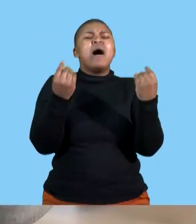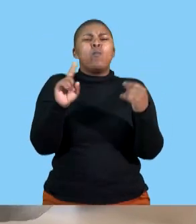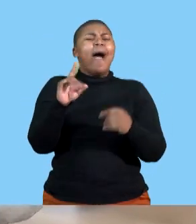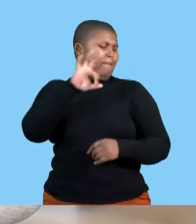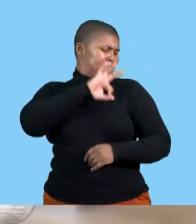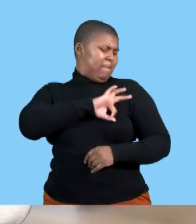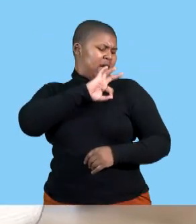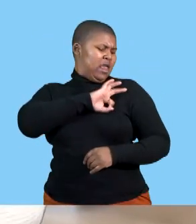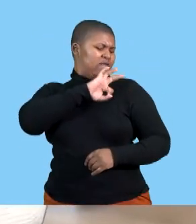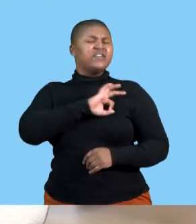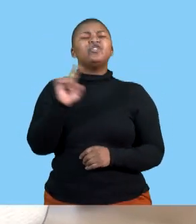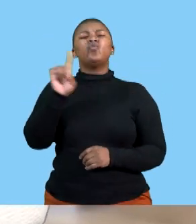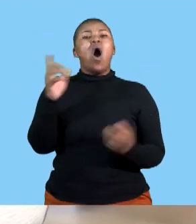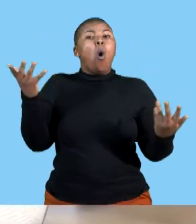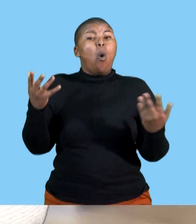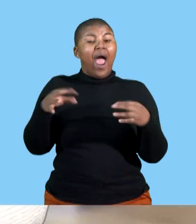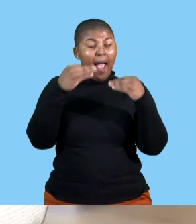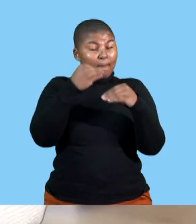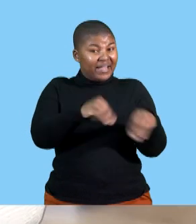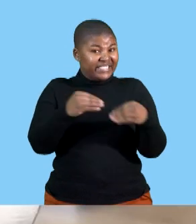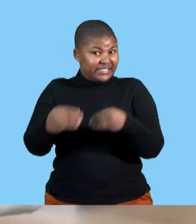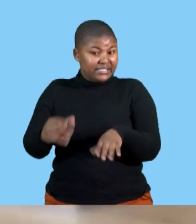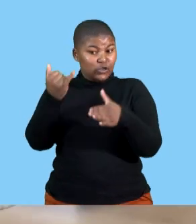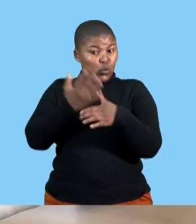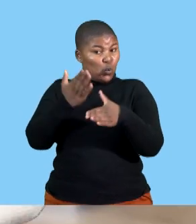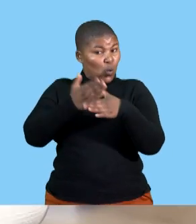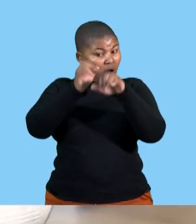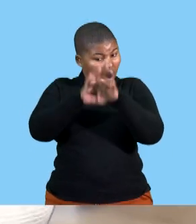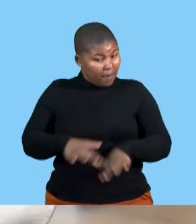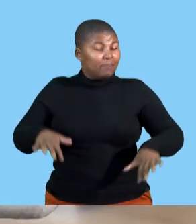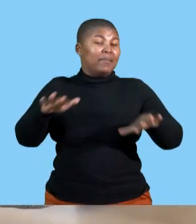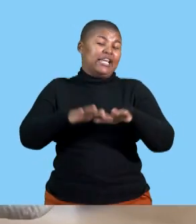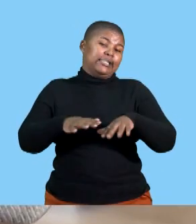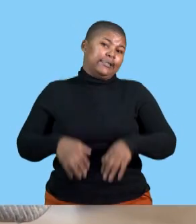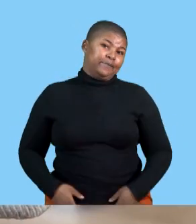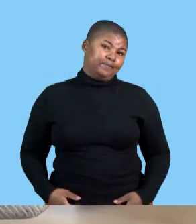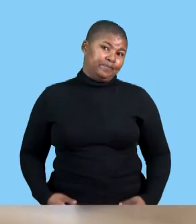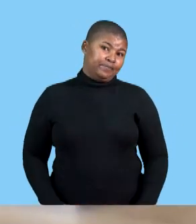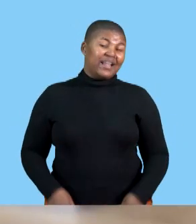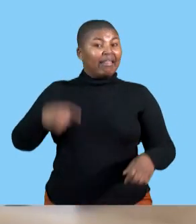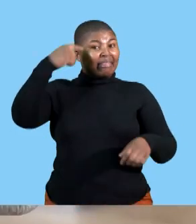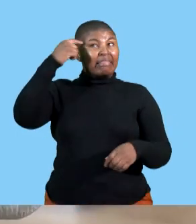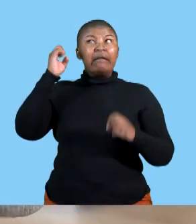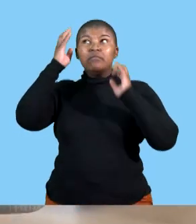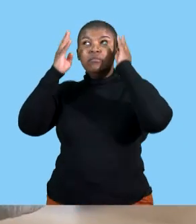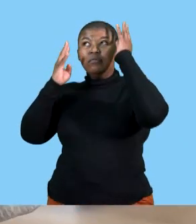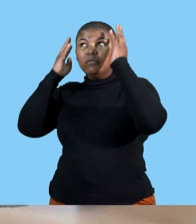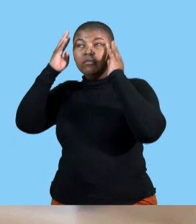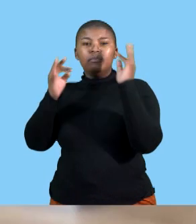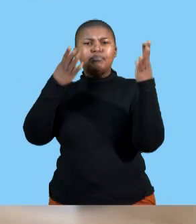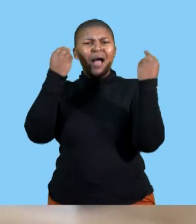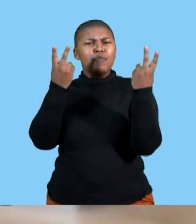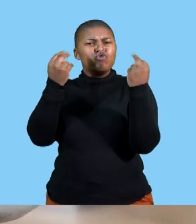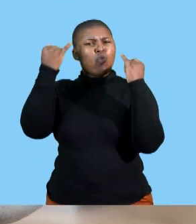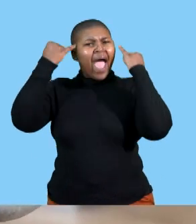that in our business? What are the benefits of doing that in the workplace, of thinking creatively, coming up with new ideas, coming up